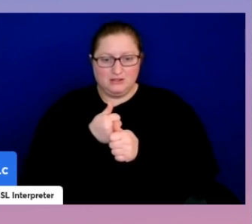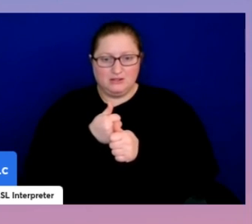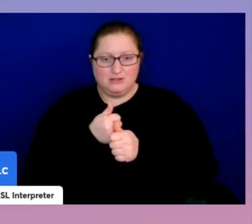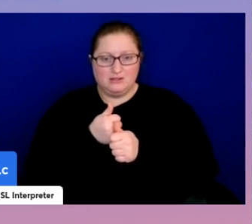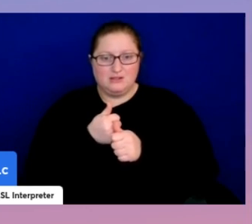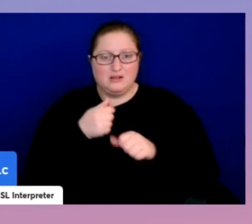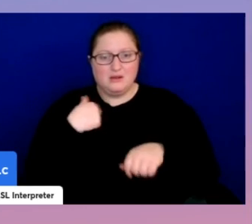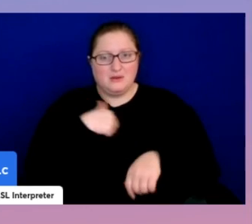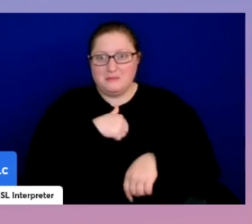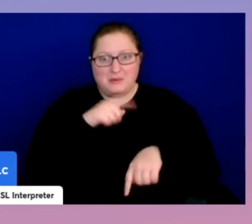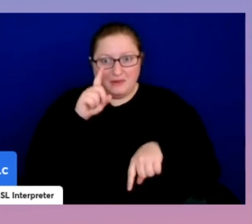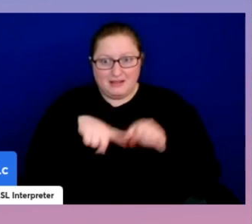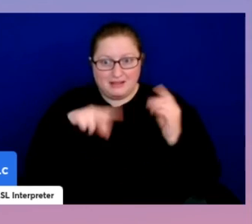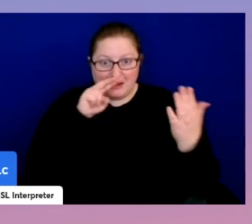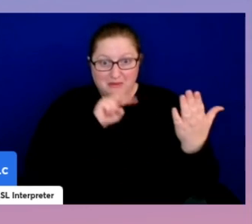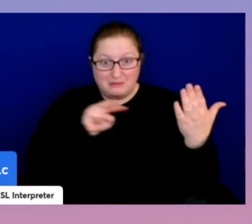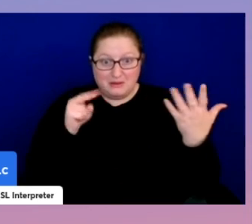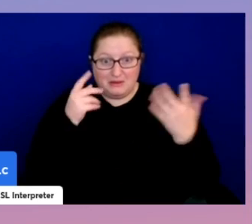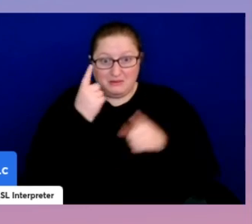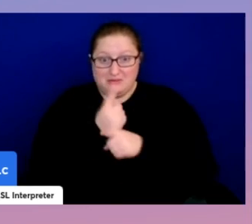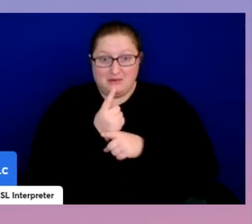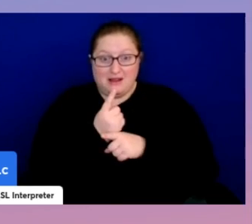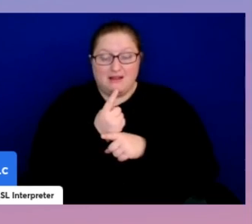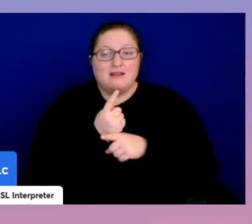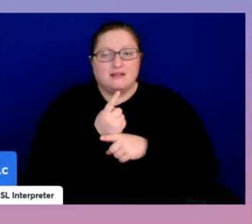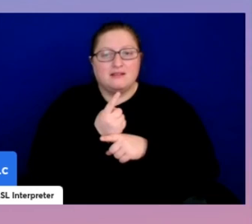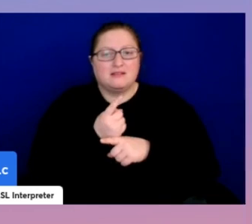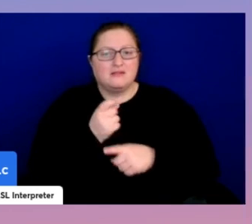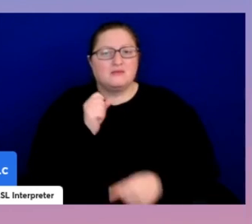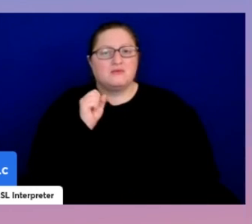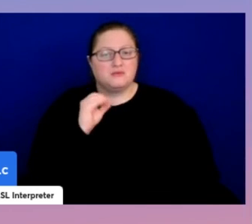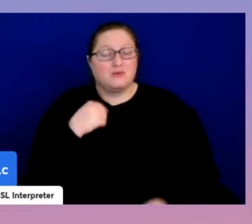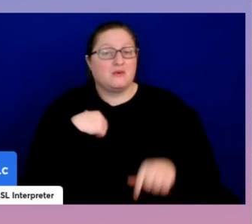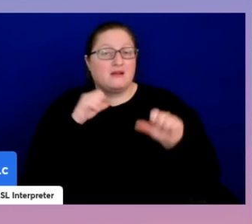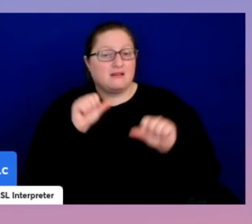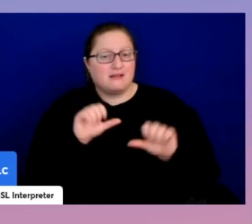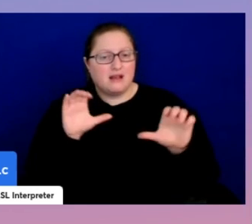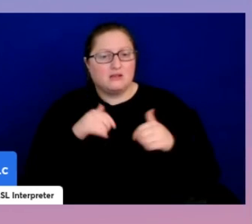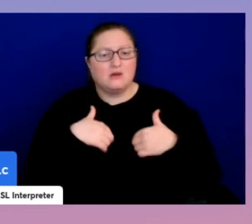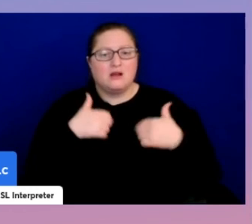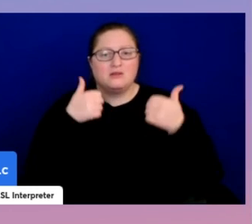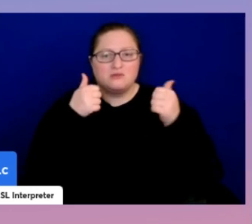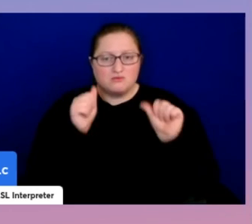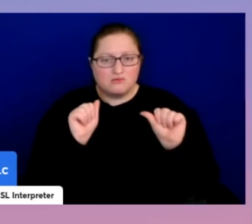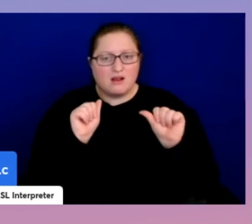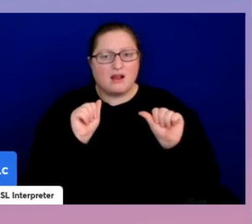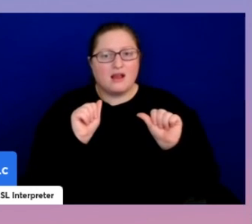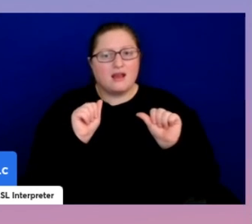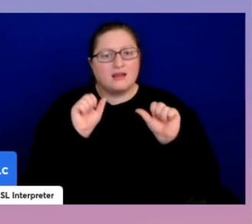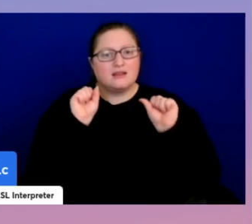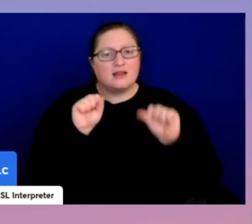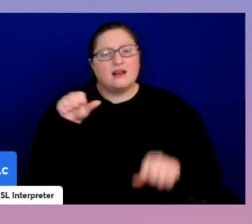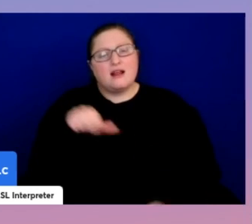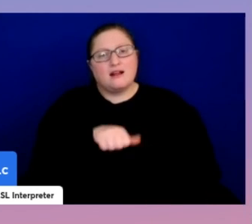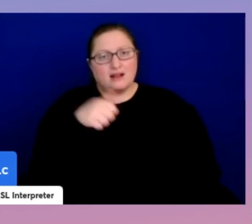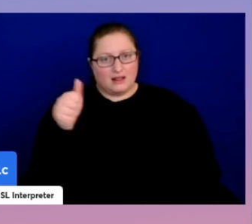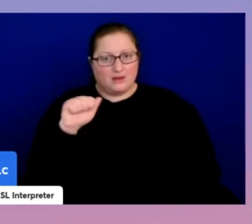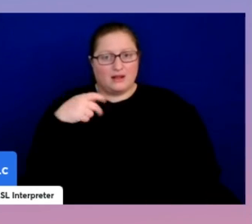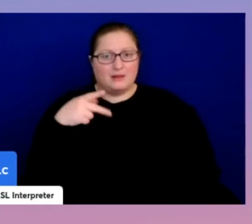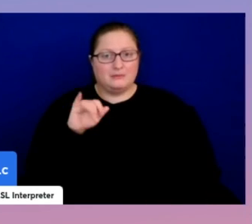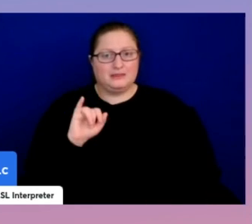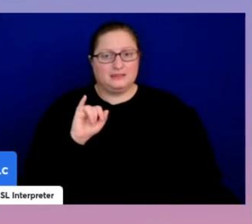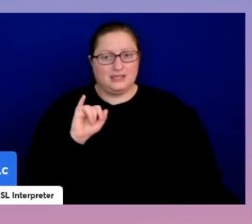right? This is already. So what I can do, I try to make another API